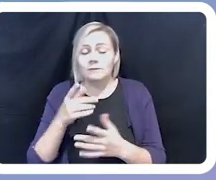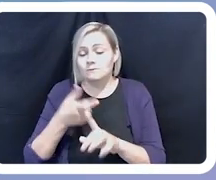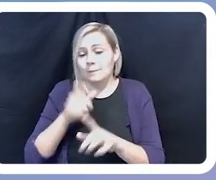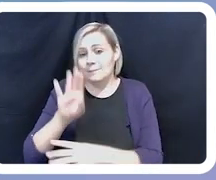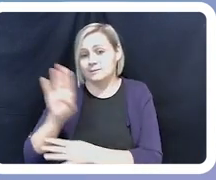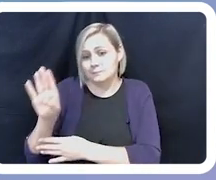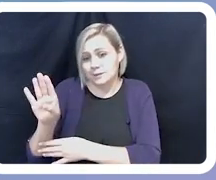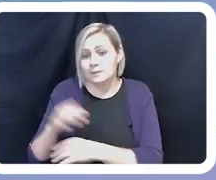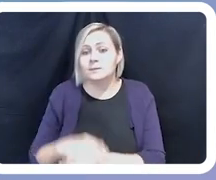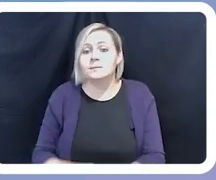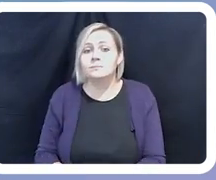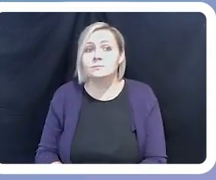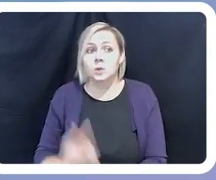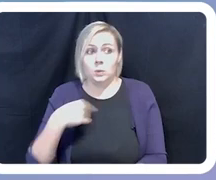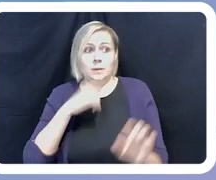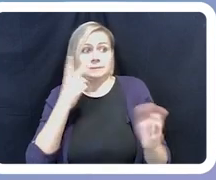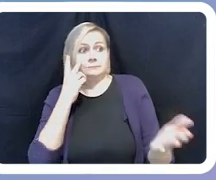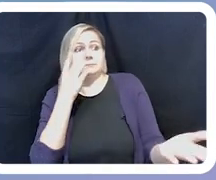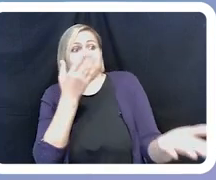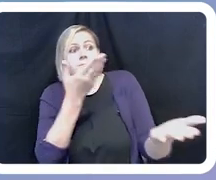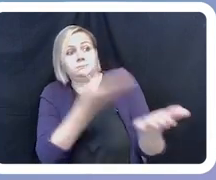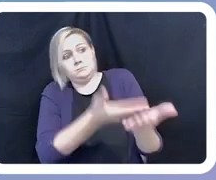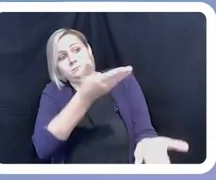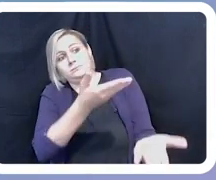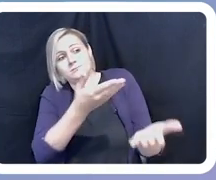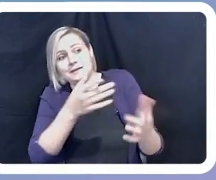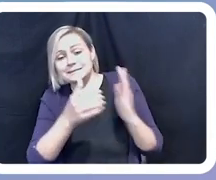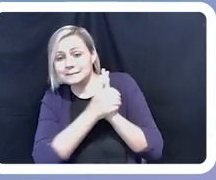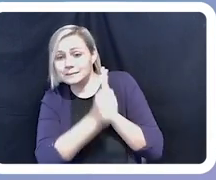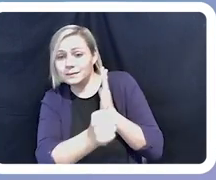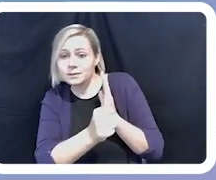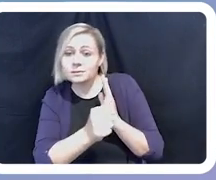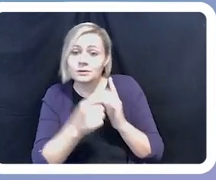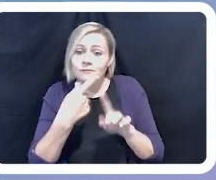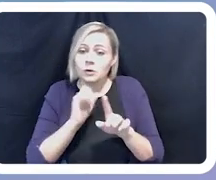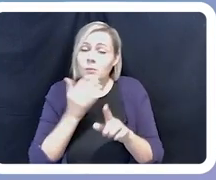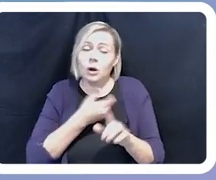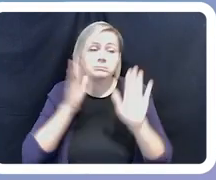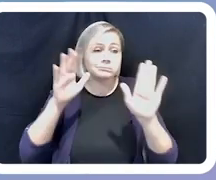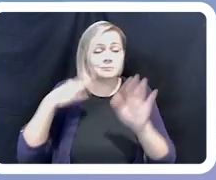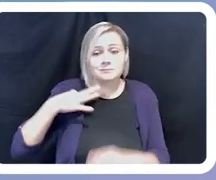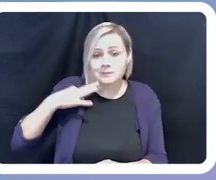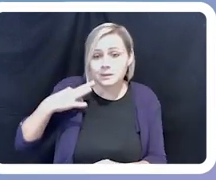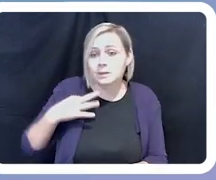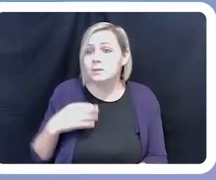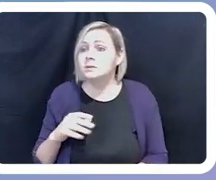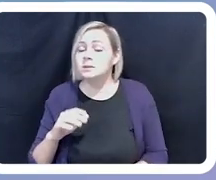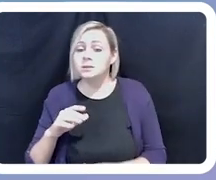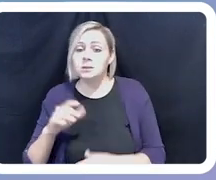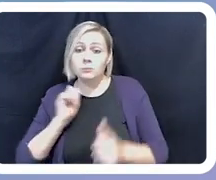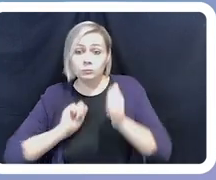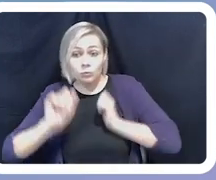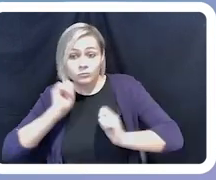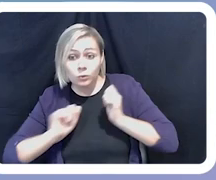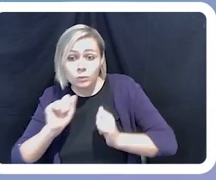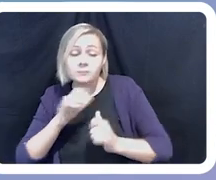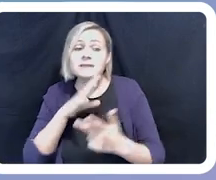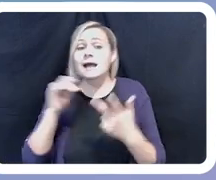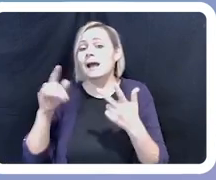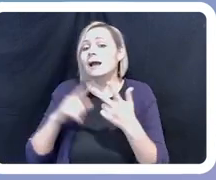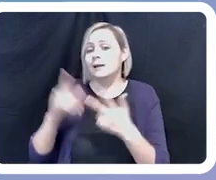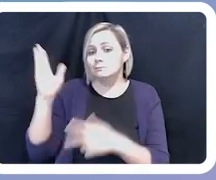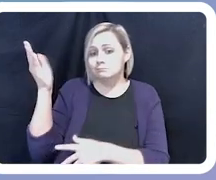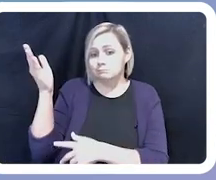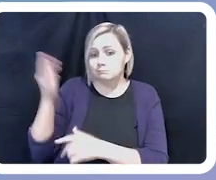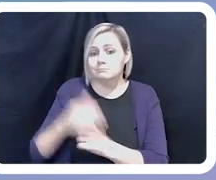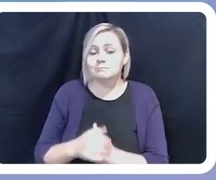movement, witnessing the talent of our phenomenal volunteers through engaging performances and speeches, and